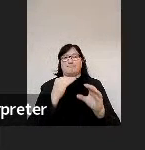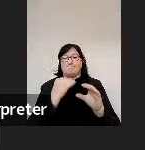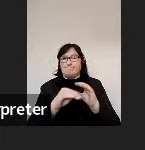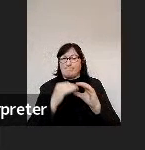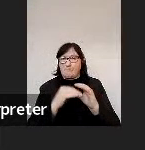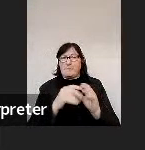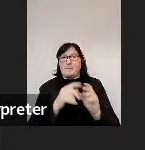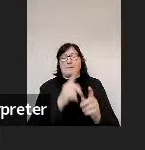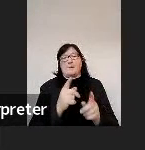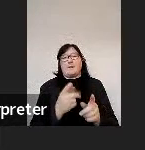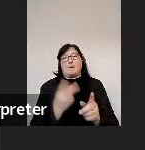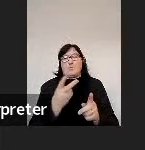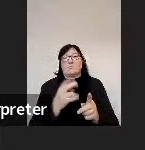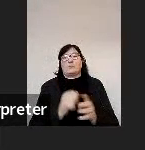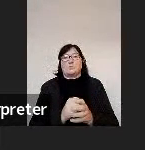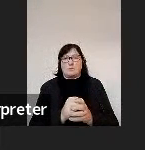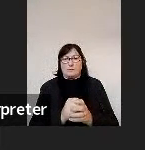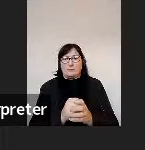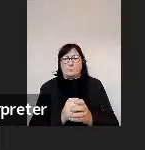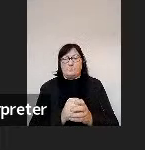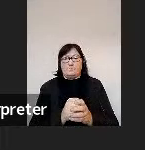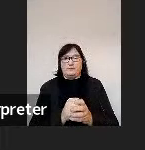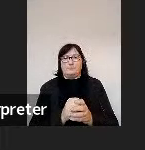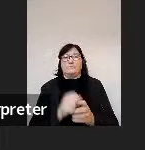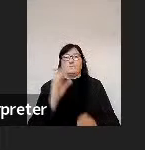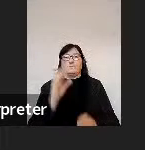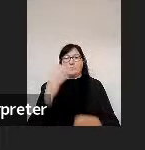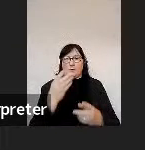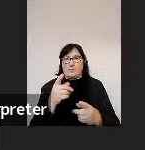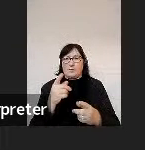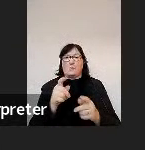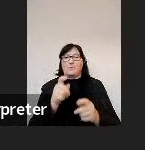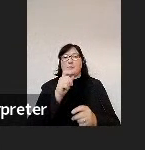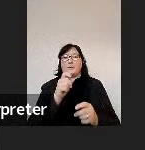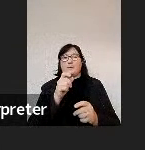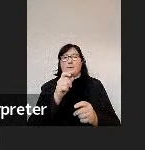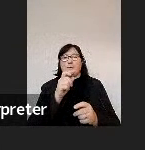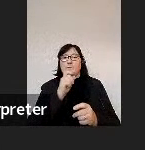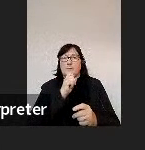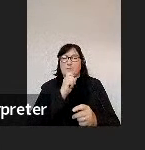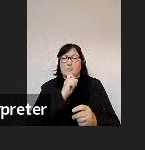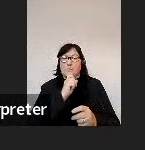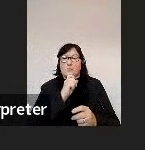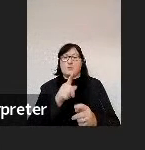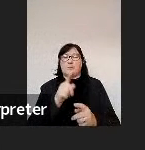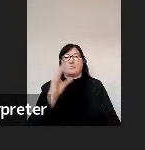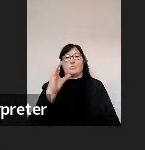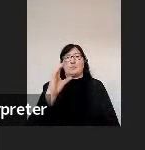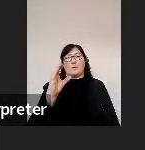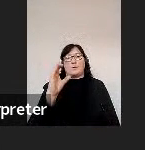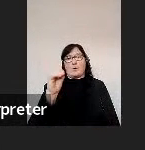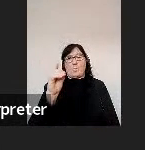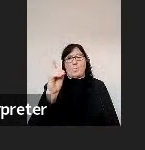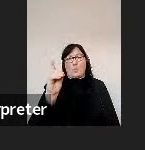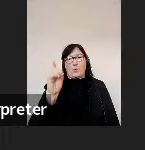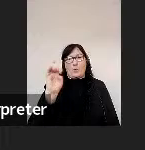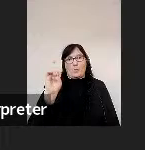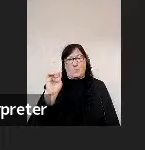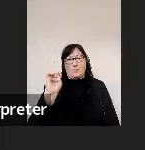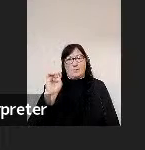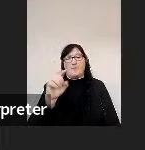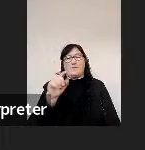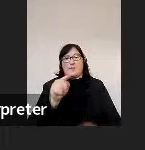customs@sars.gov.za. Once again, code the relevant case number, the name of the company on the subject line.